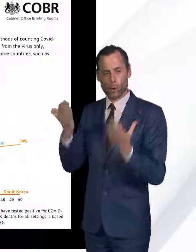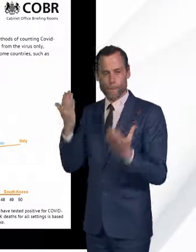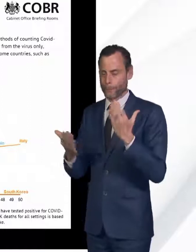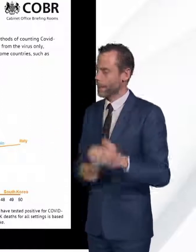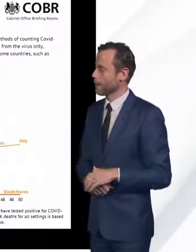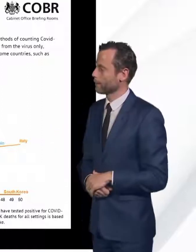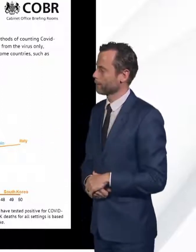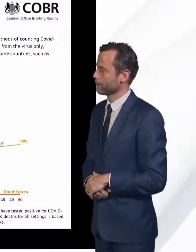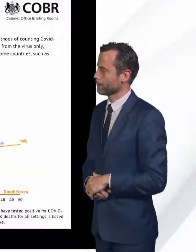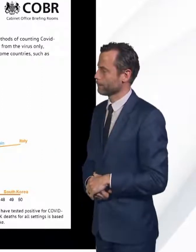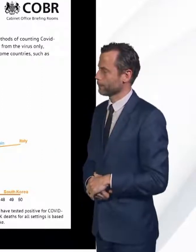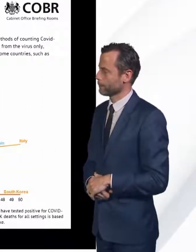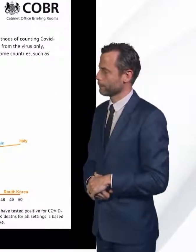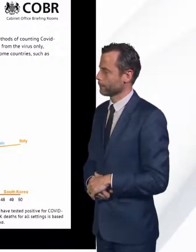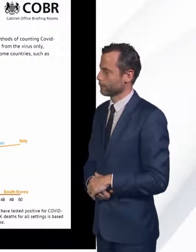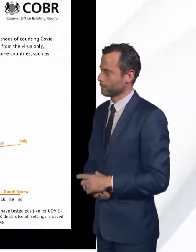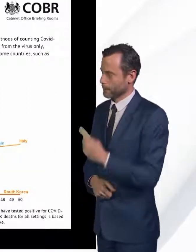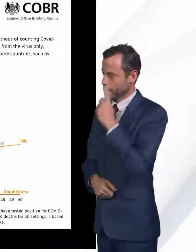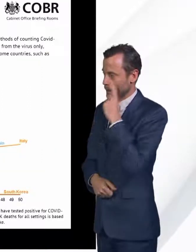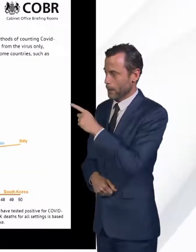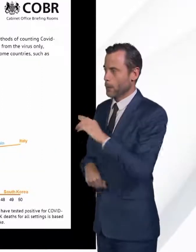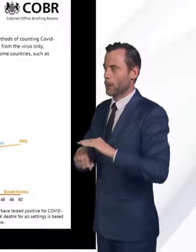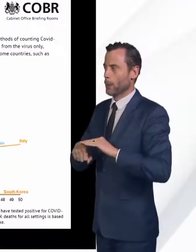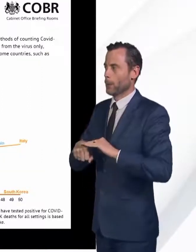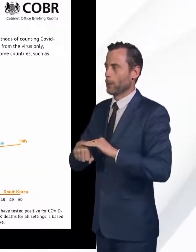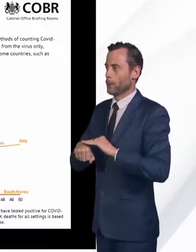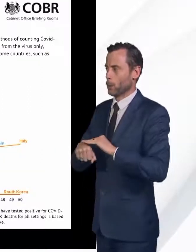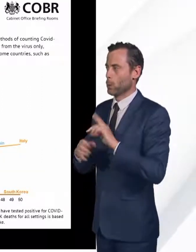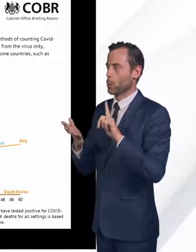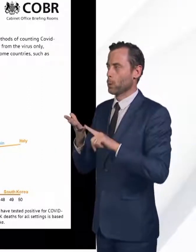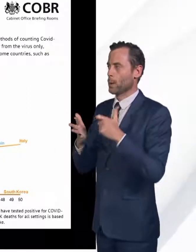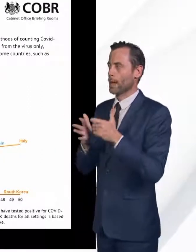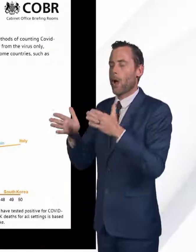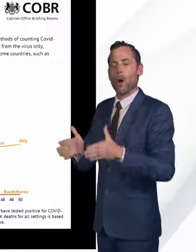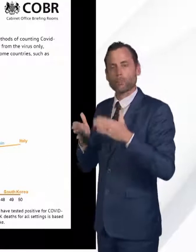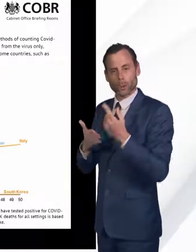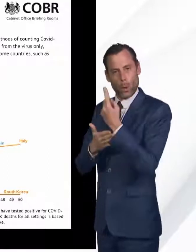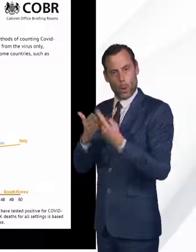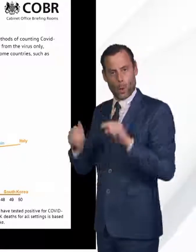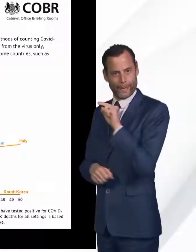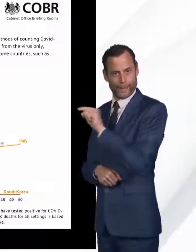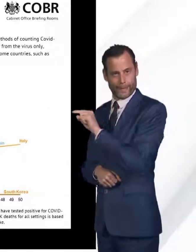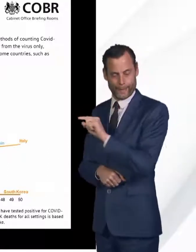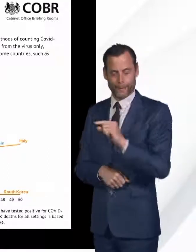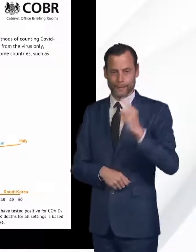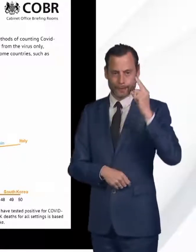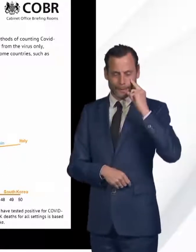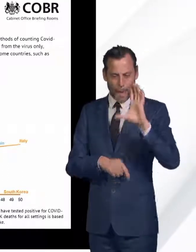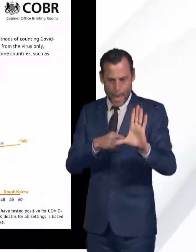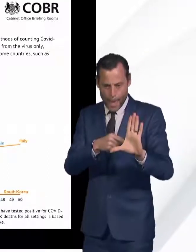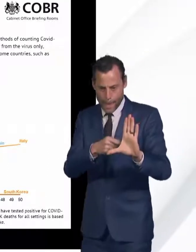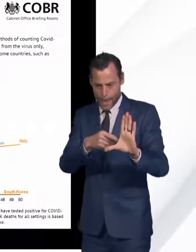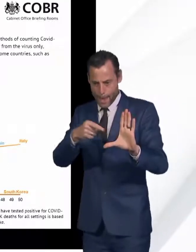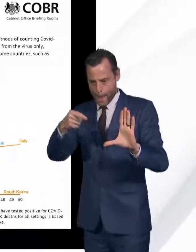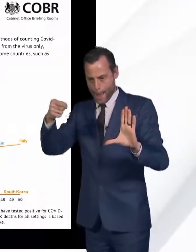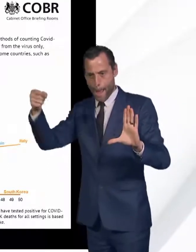right-hand side, you see a dark blue line labelled UK hospitals only, and that's the data that we've been collecting and showing for a long time. So